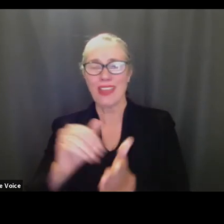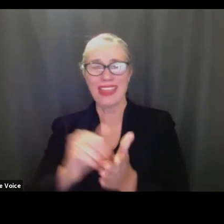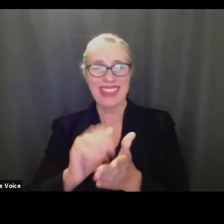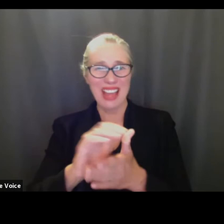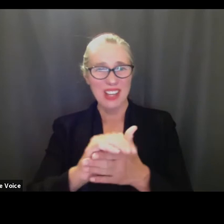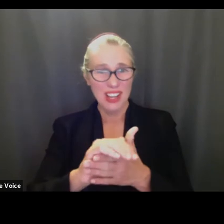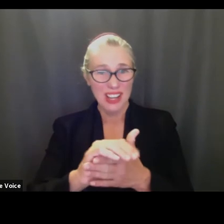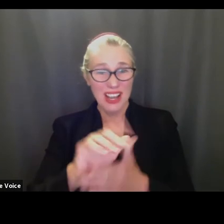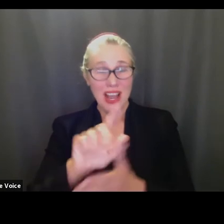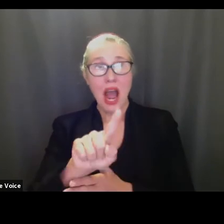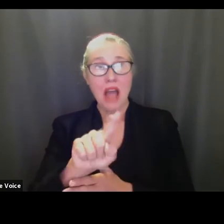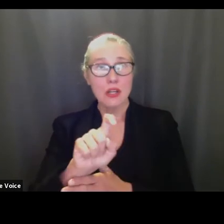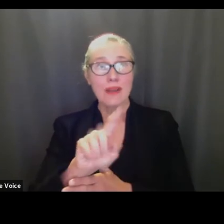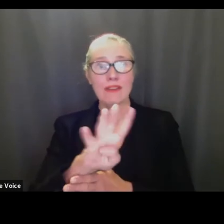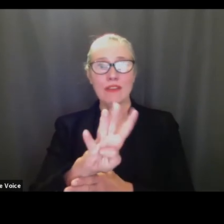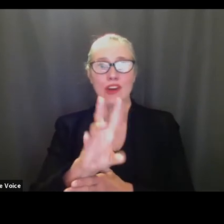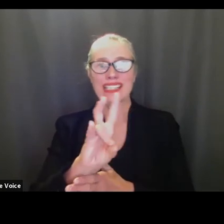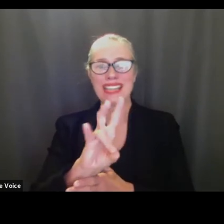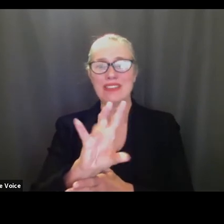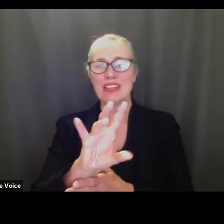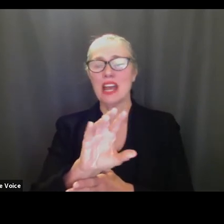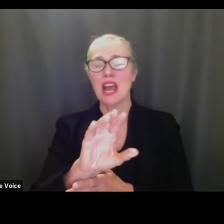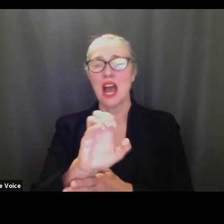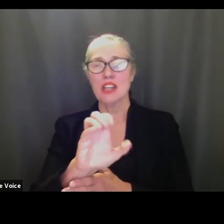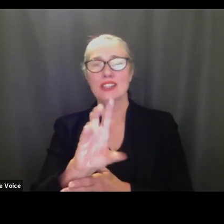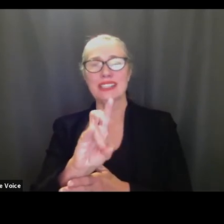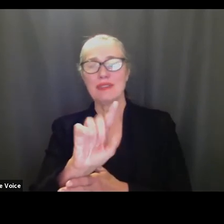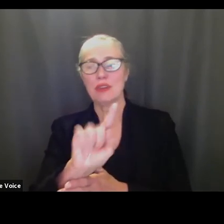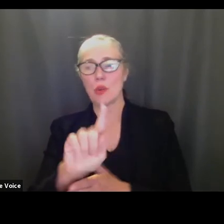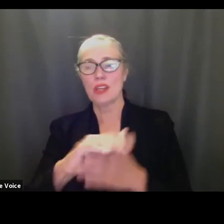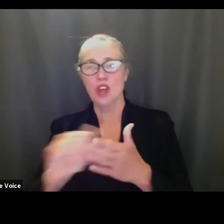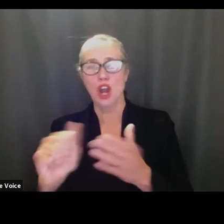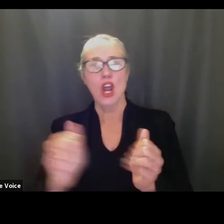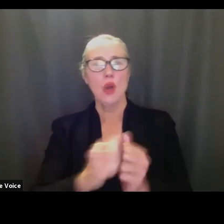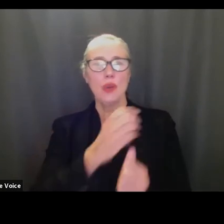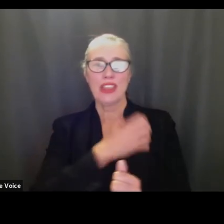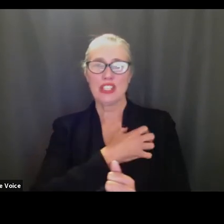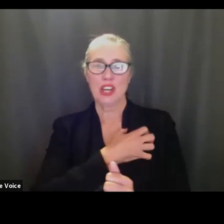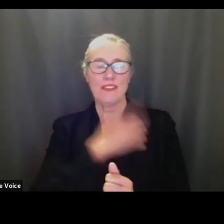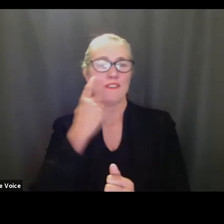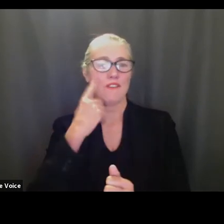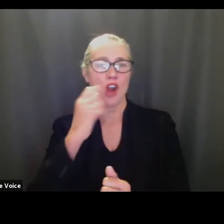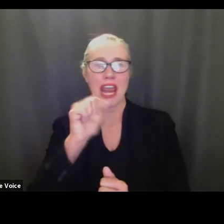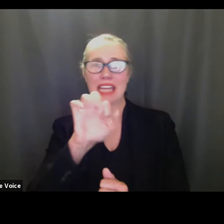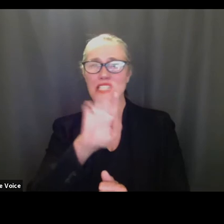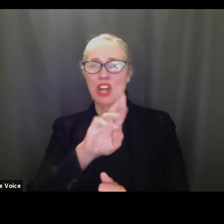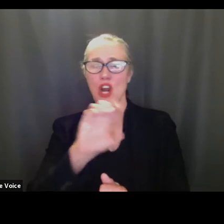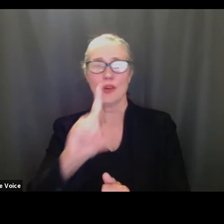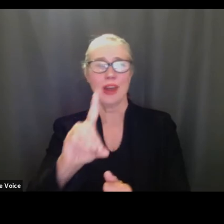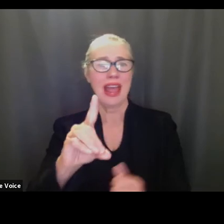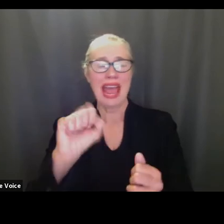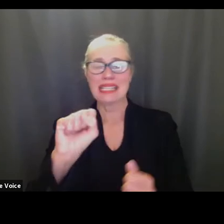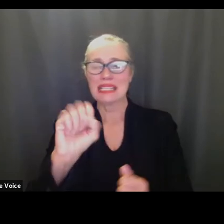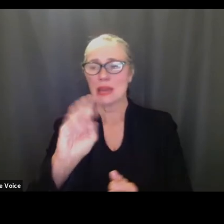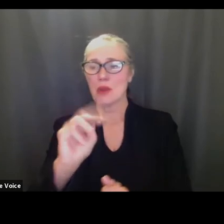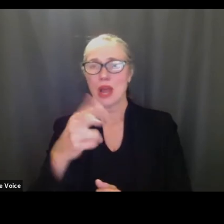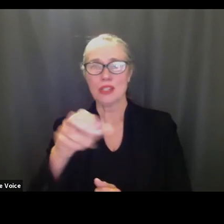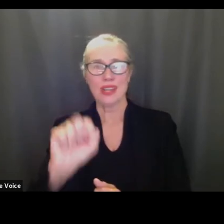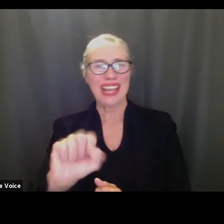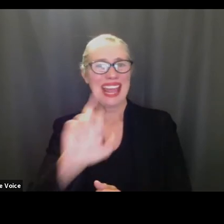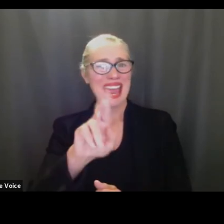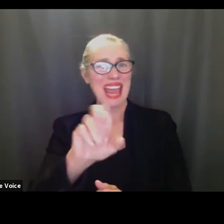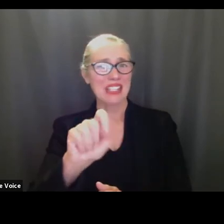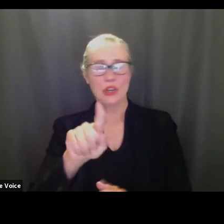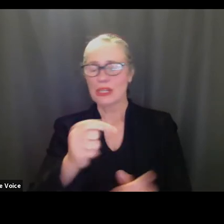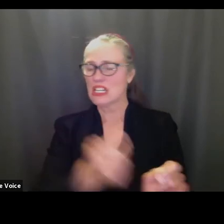154 771 thousand dollars with the sheriff's office for the srd at san marcos high school the sros need to be